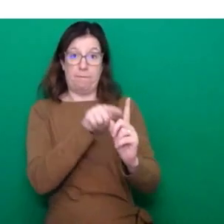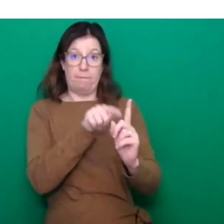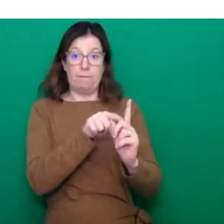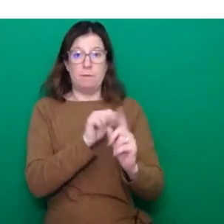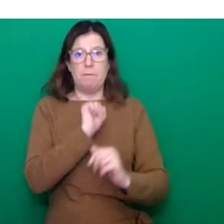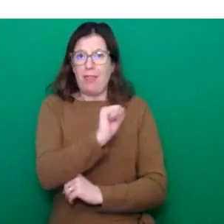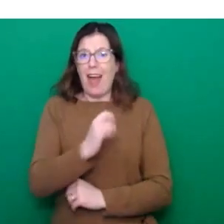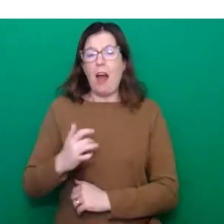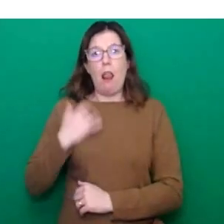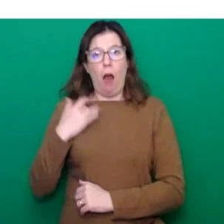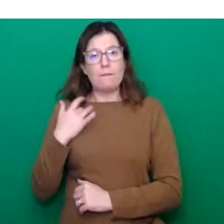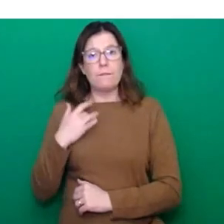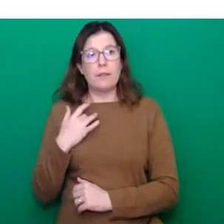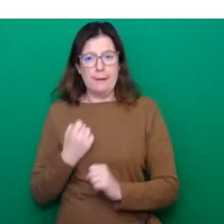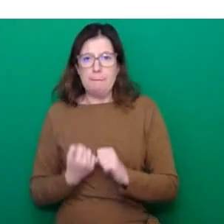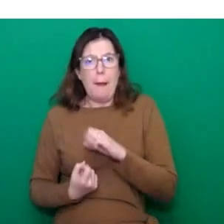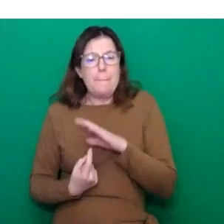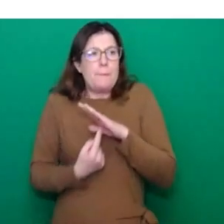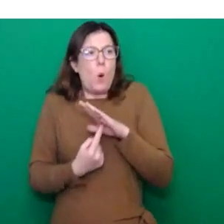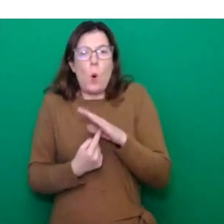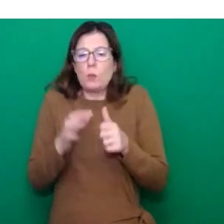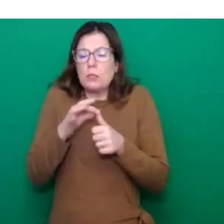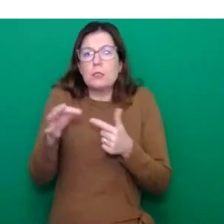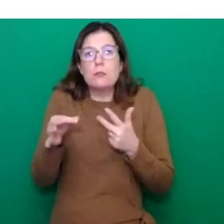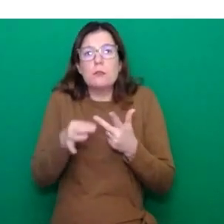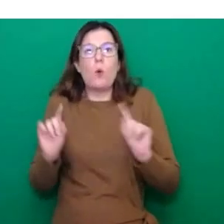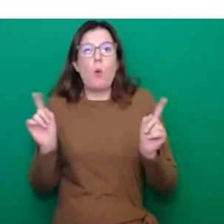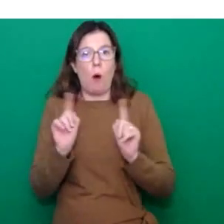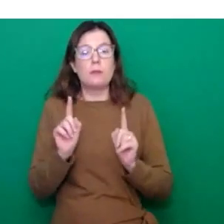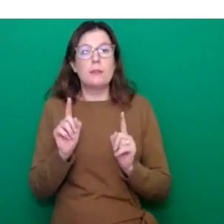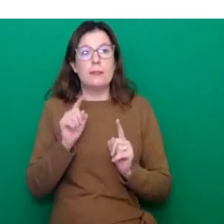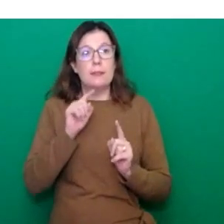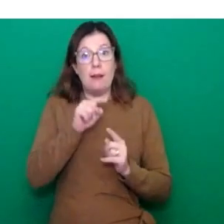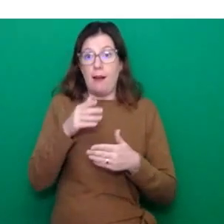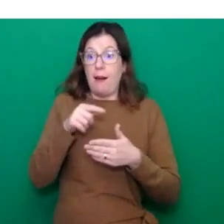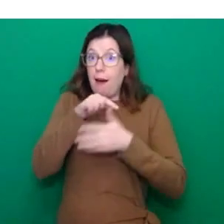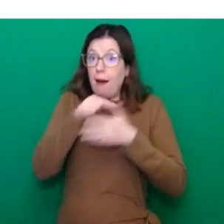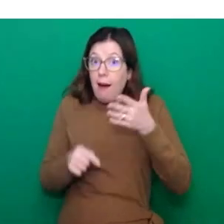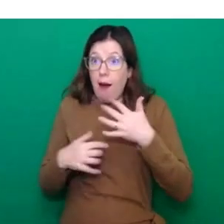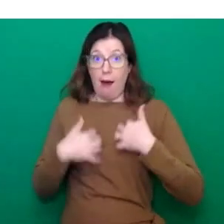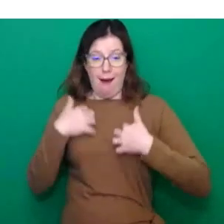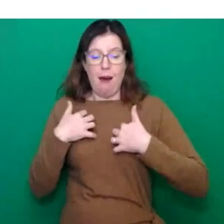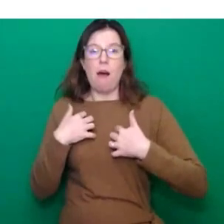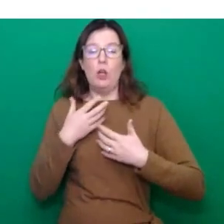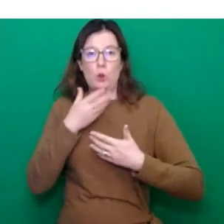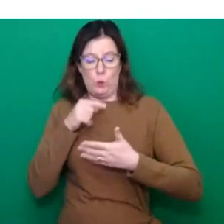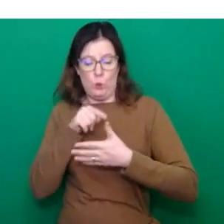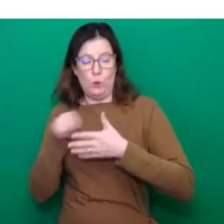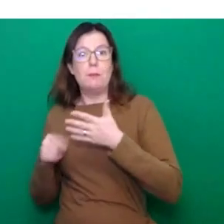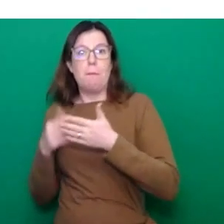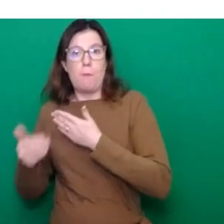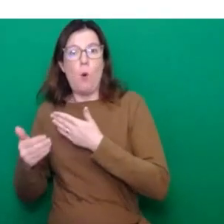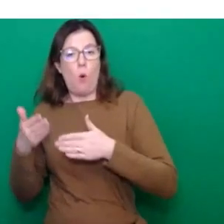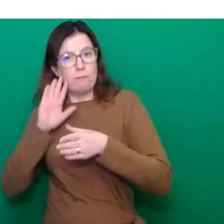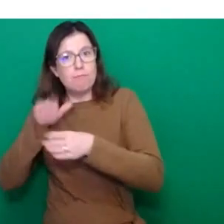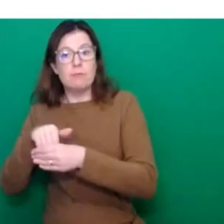their life that really matter to them and encouraging them to try more of those activities. And I guess helping them to understand that when